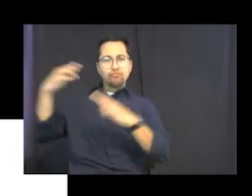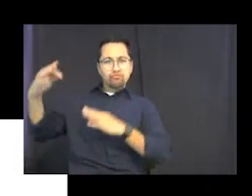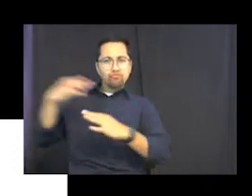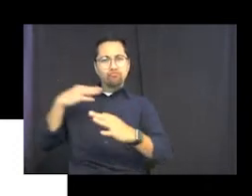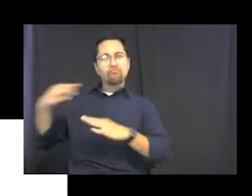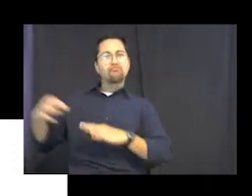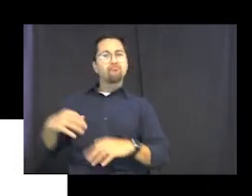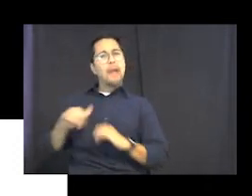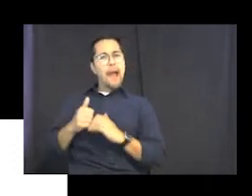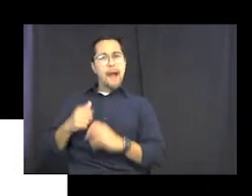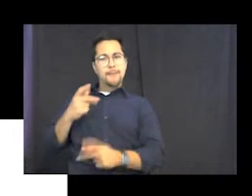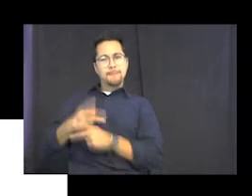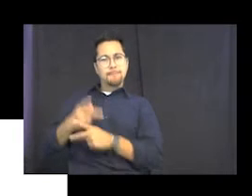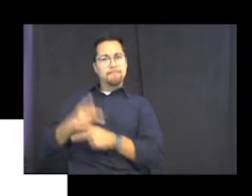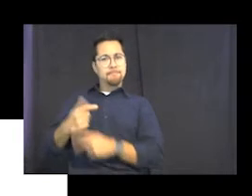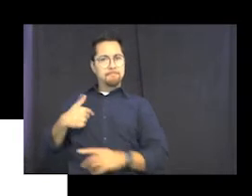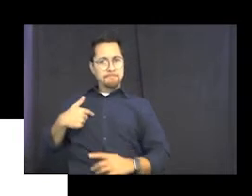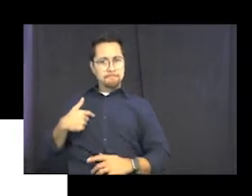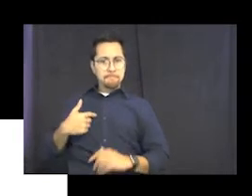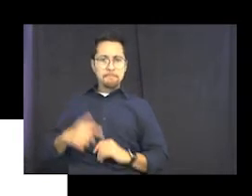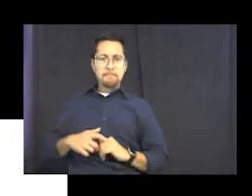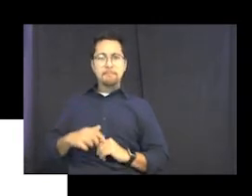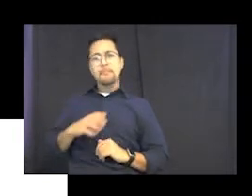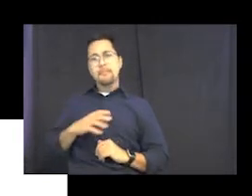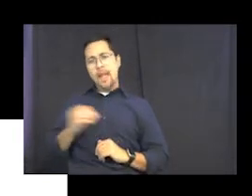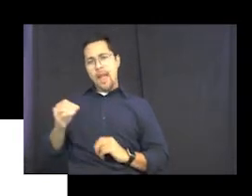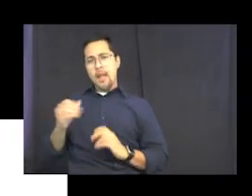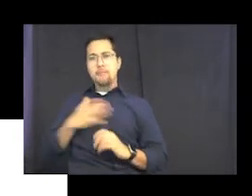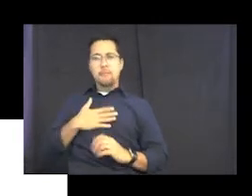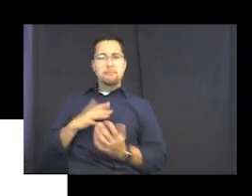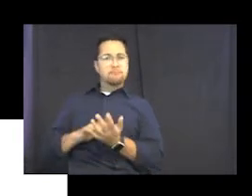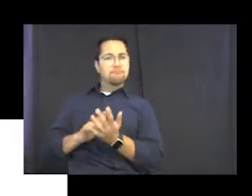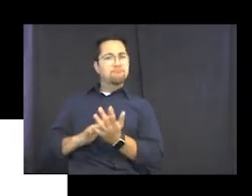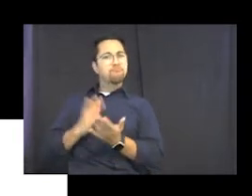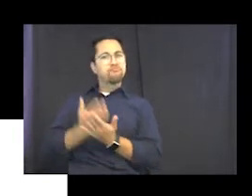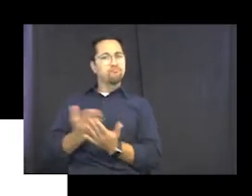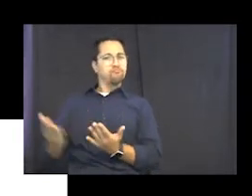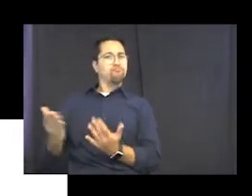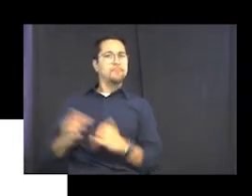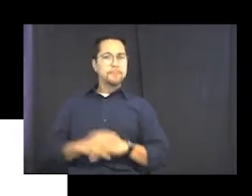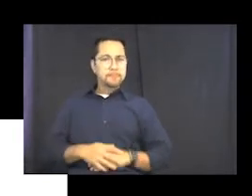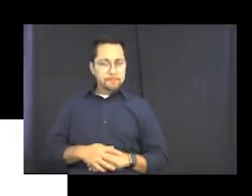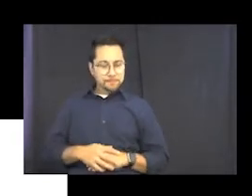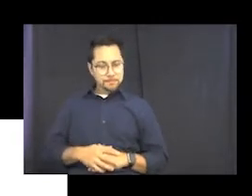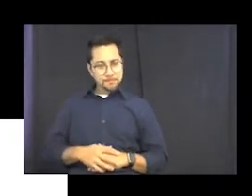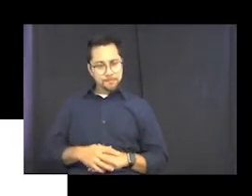how to handle my care and medical equipment.